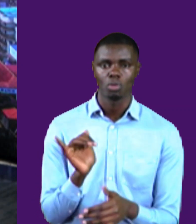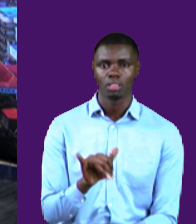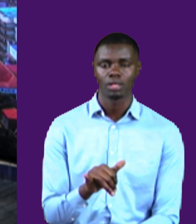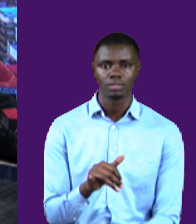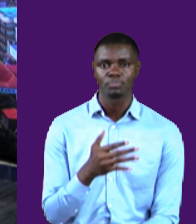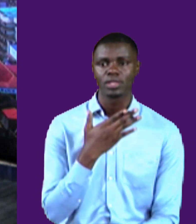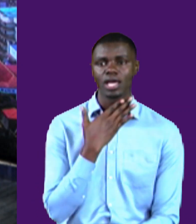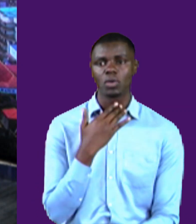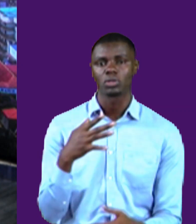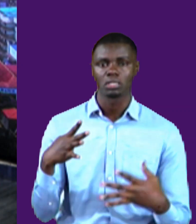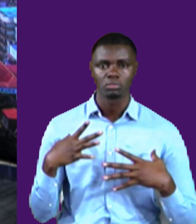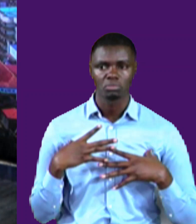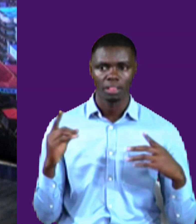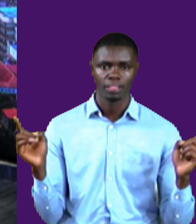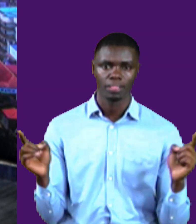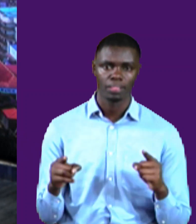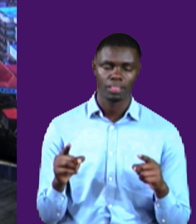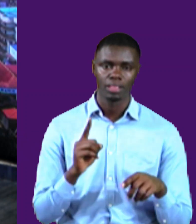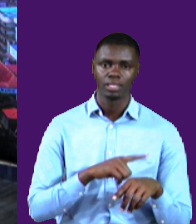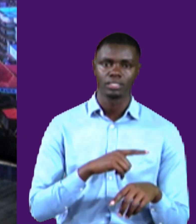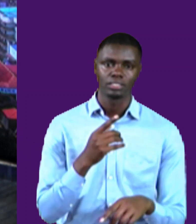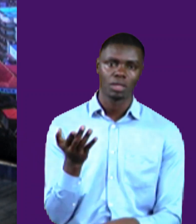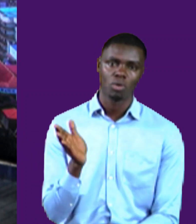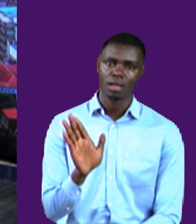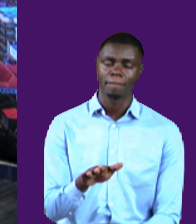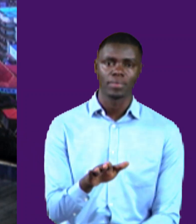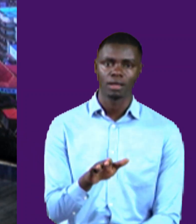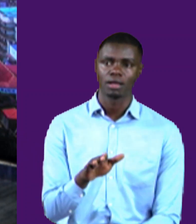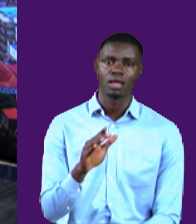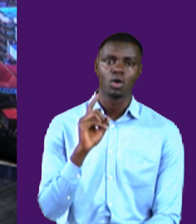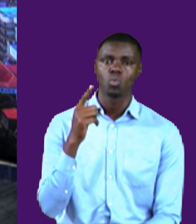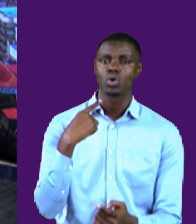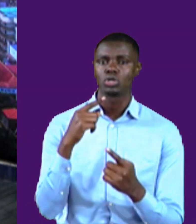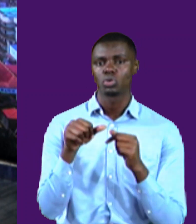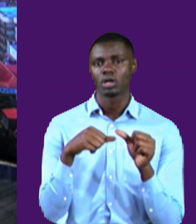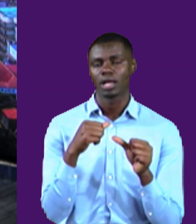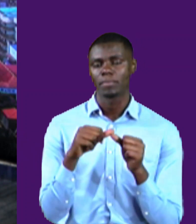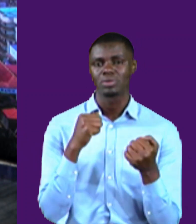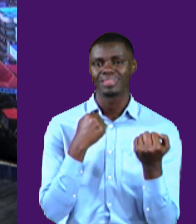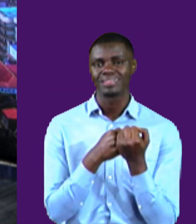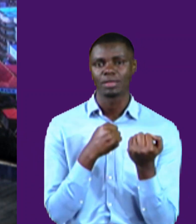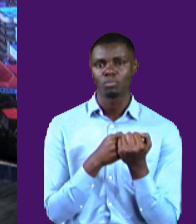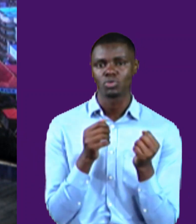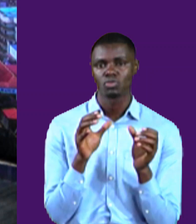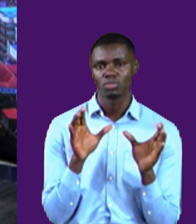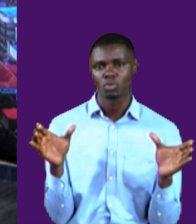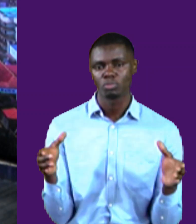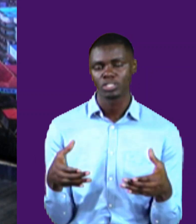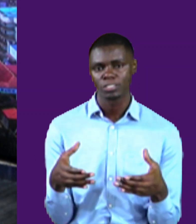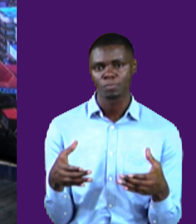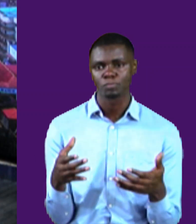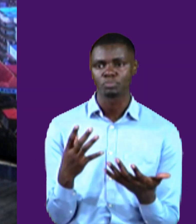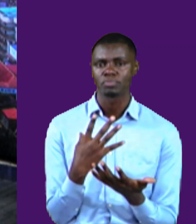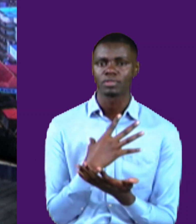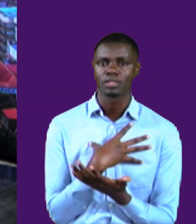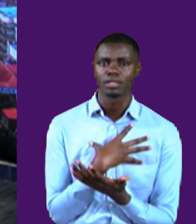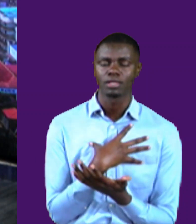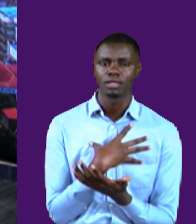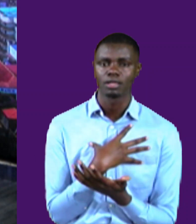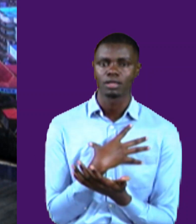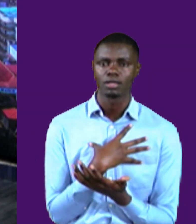I want us to take a break, and when we come back, we'll talk about the support of communities and